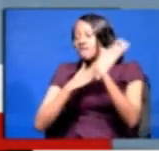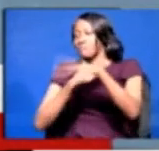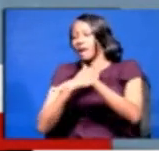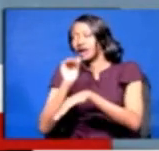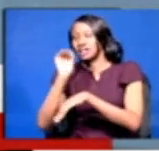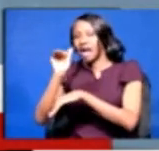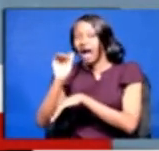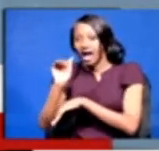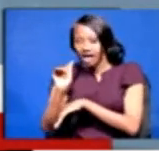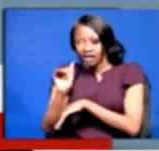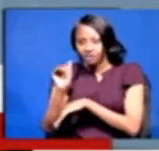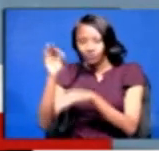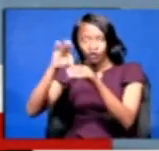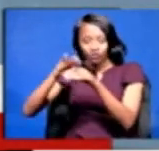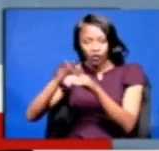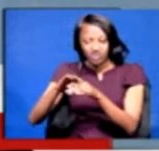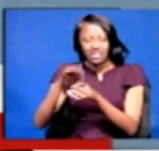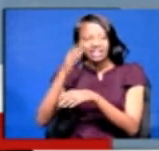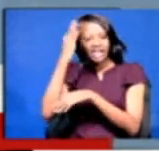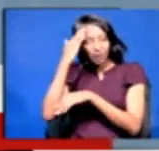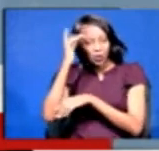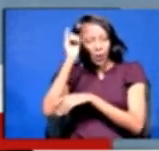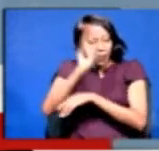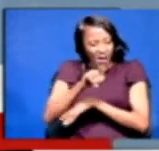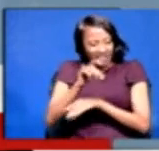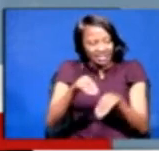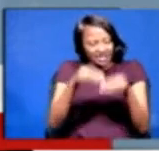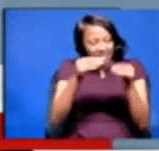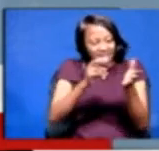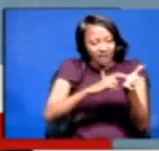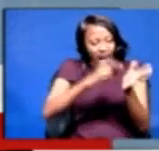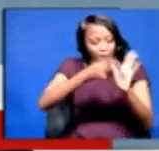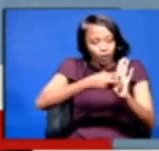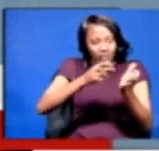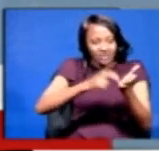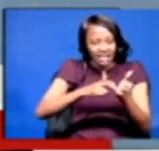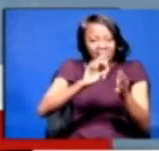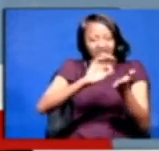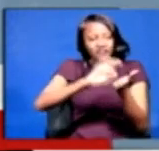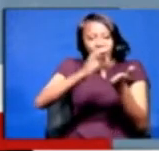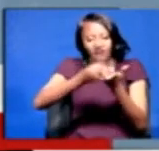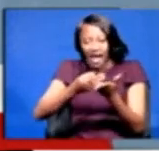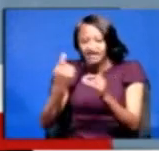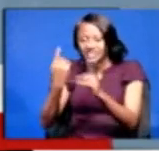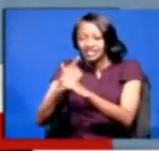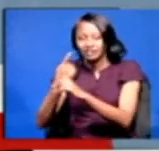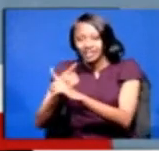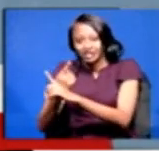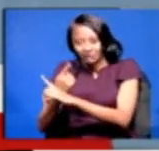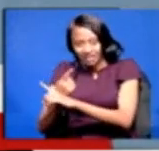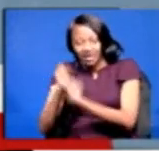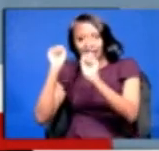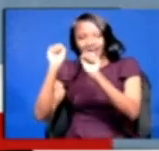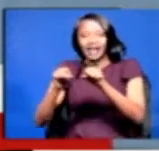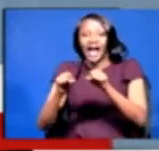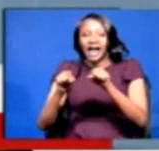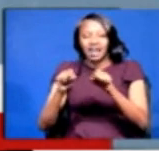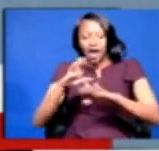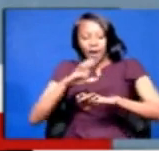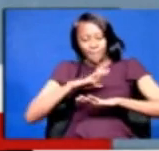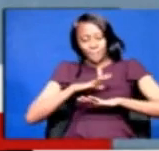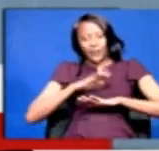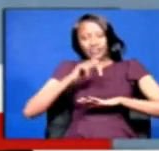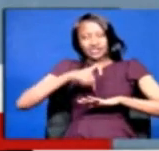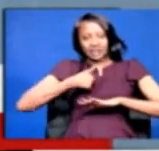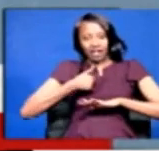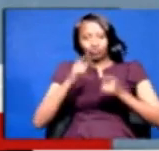No, they know that they must be giving a project, funding a project here and there so that they can appease themselves mm-hmm. to the electorate.